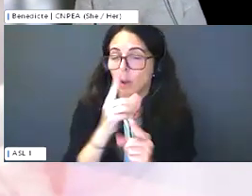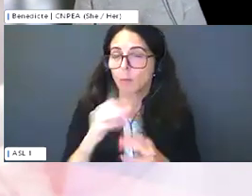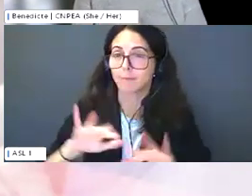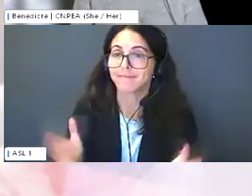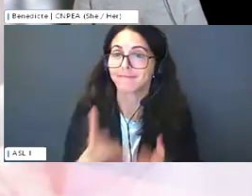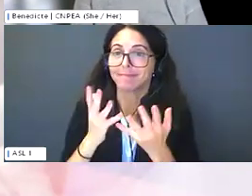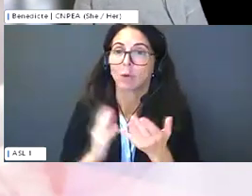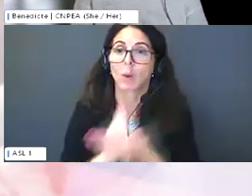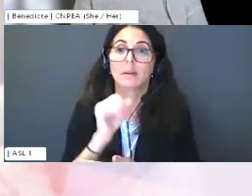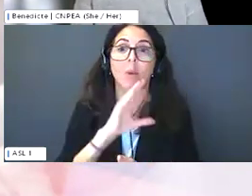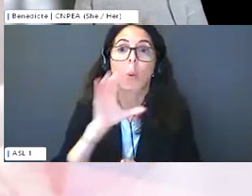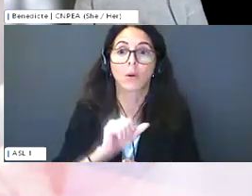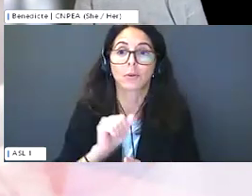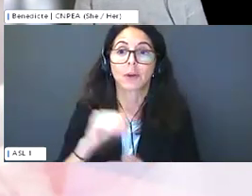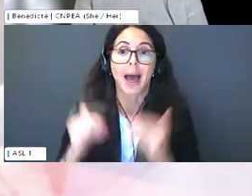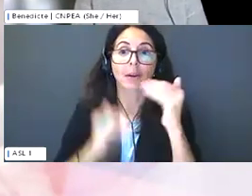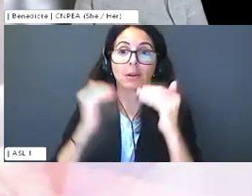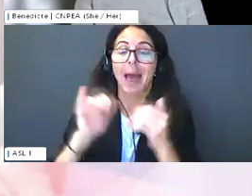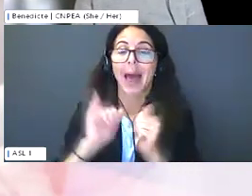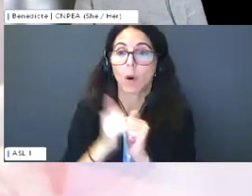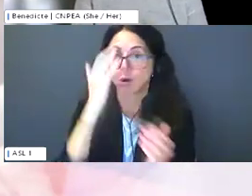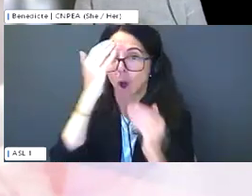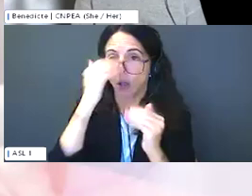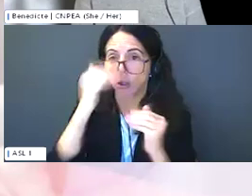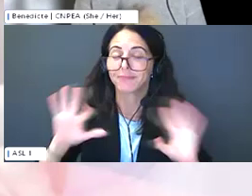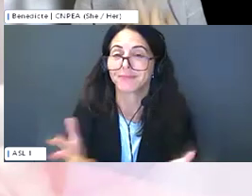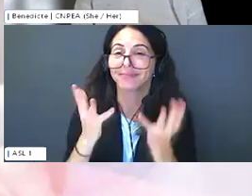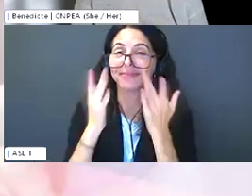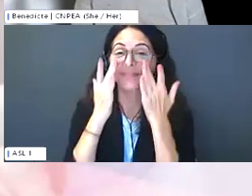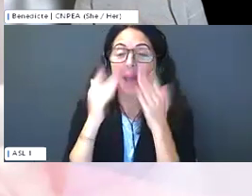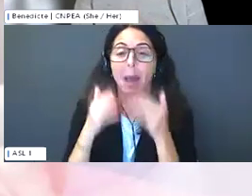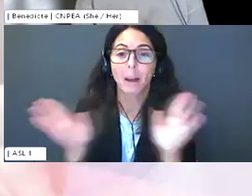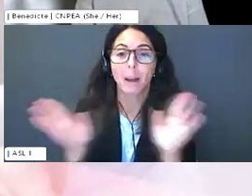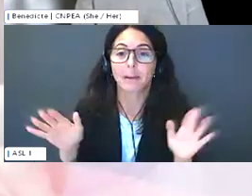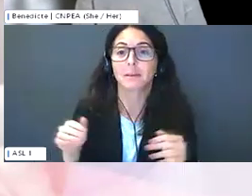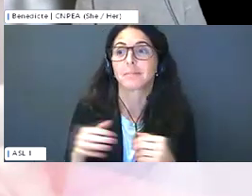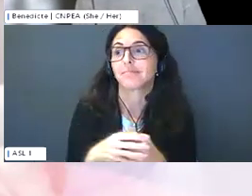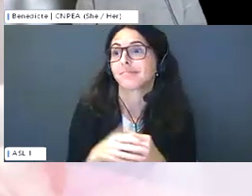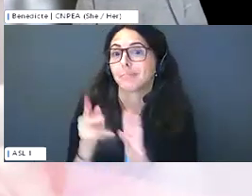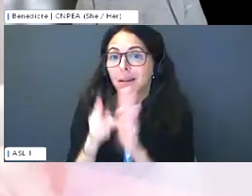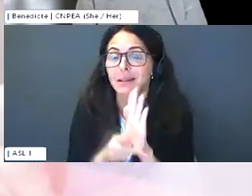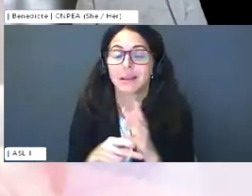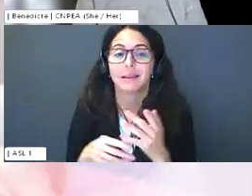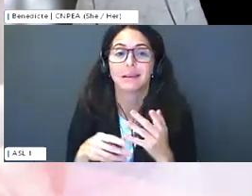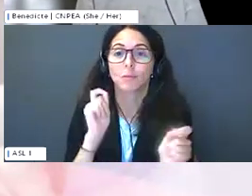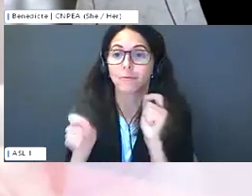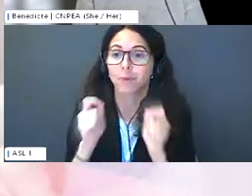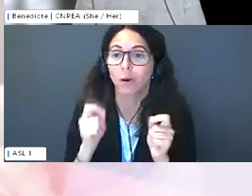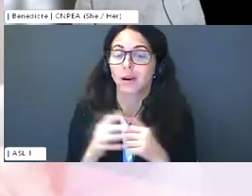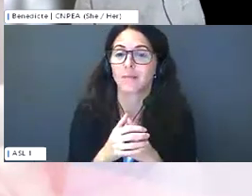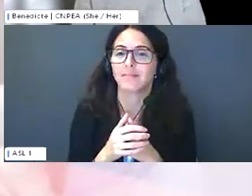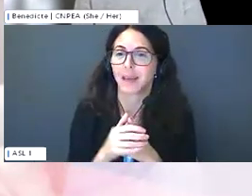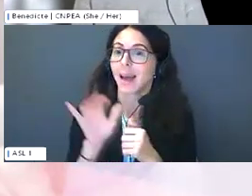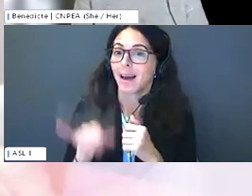older adults, and we do that through knowledge mobilization, public education, collaboration, policy reform. And really, our